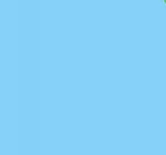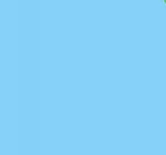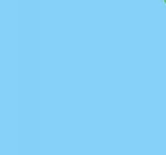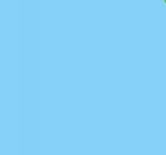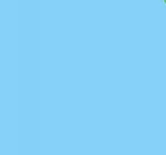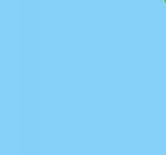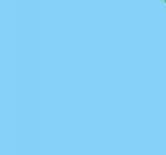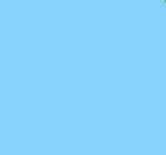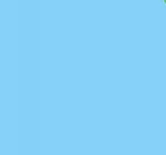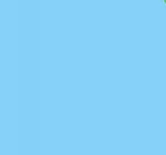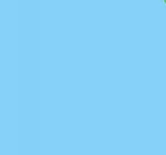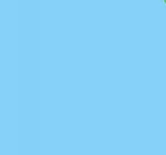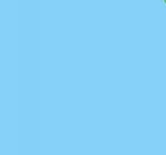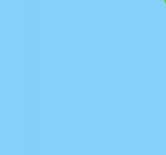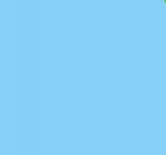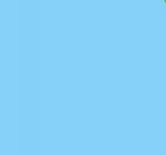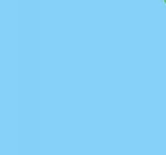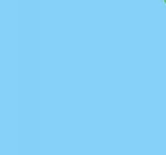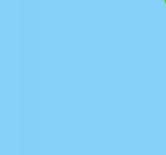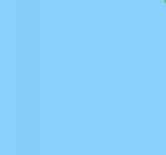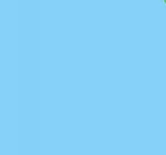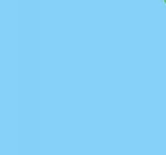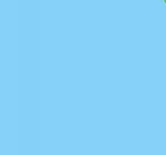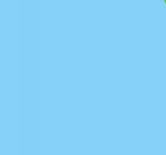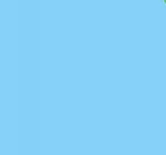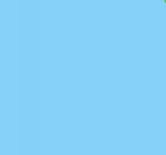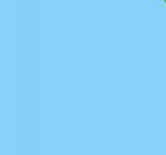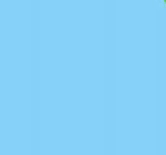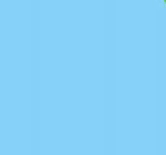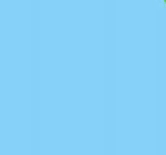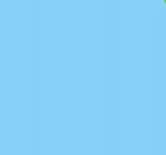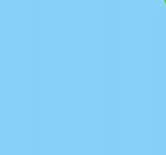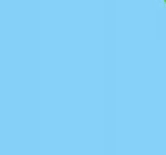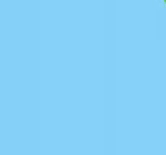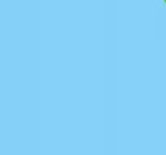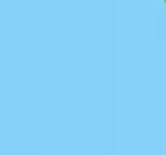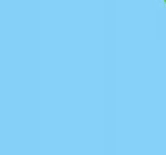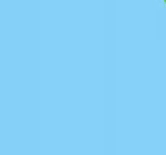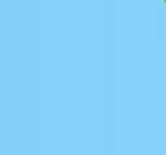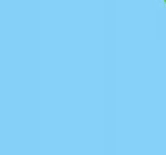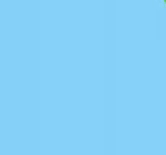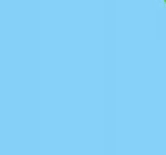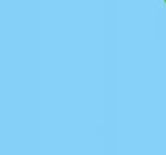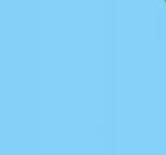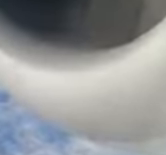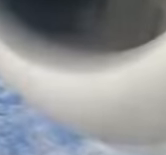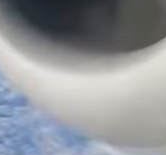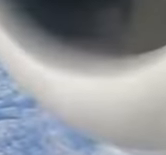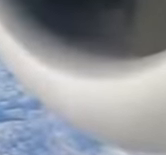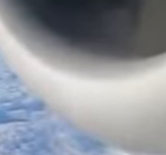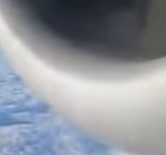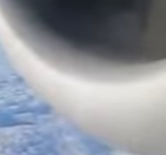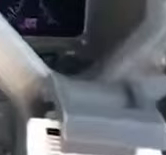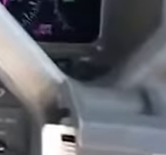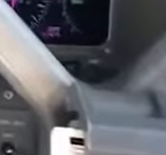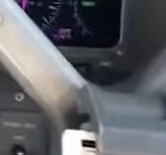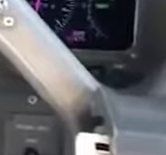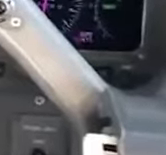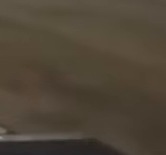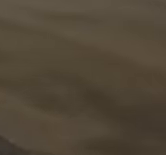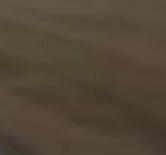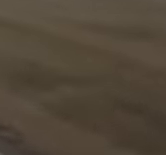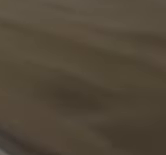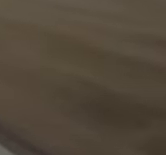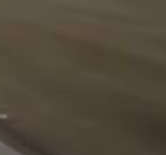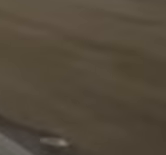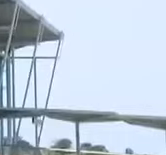linking Eswatini to Cape Town, Durban, Johannesburg, and Harare, offering you convenient departure and